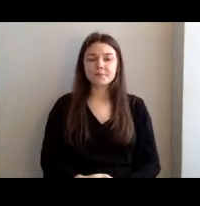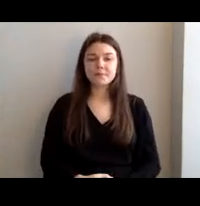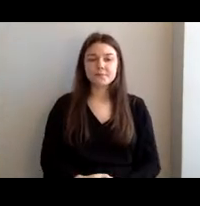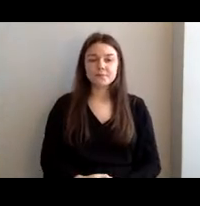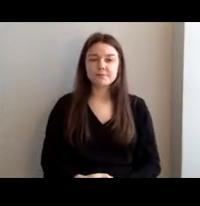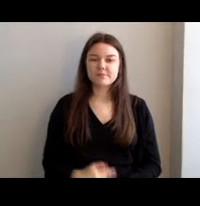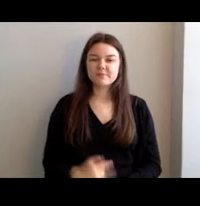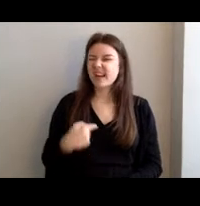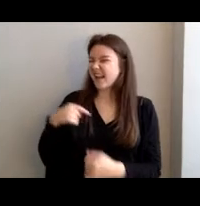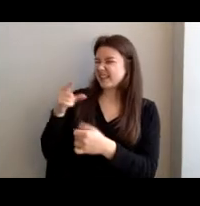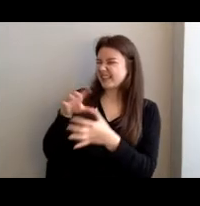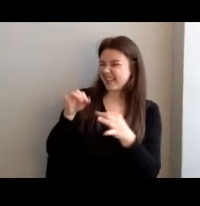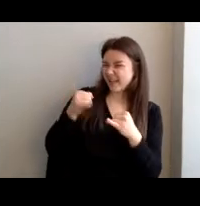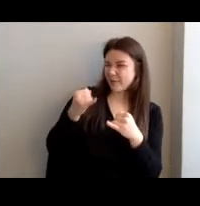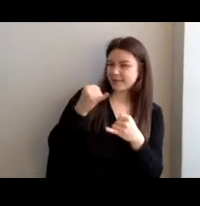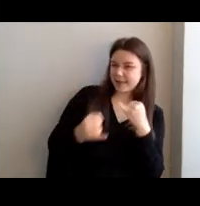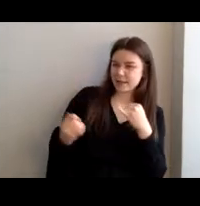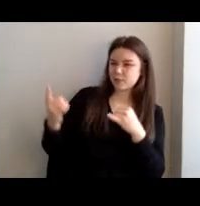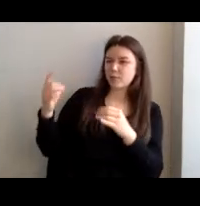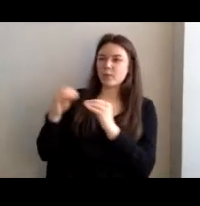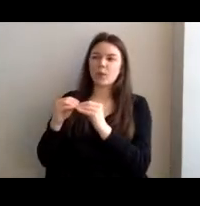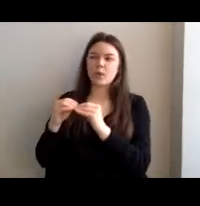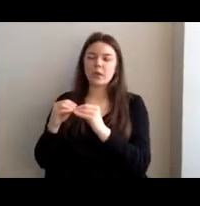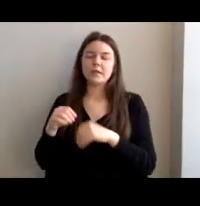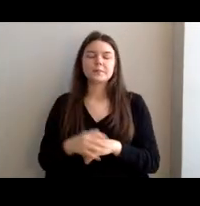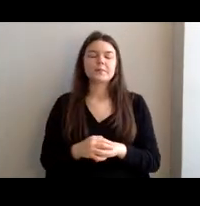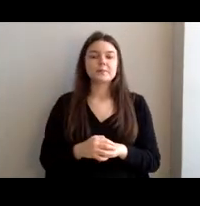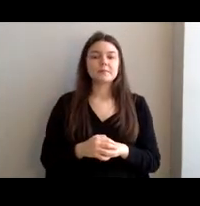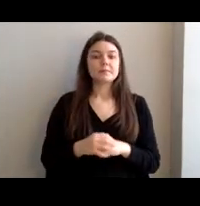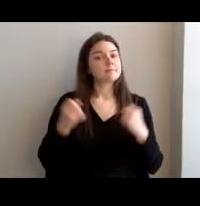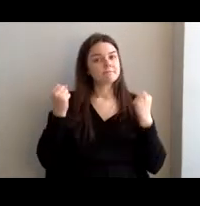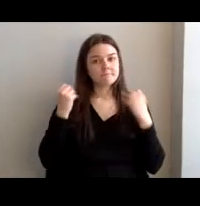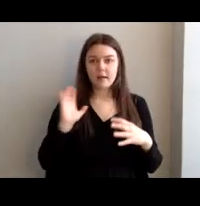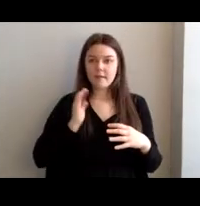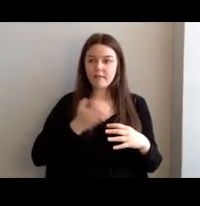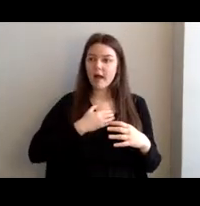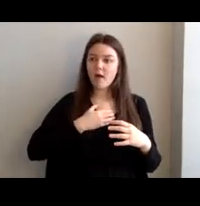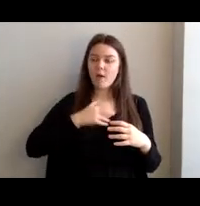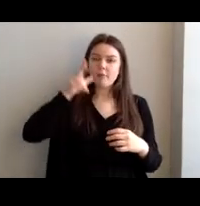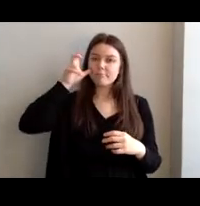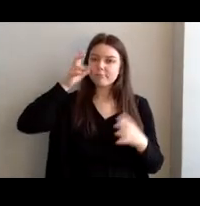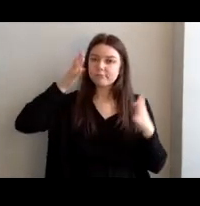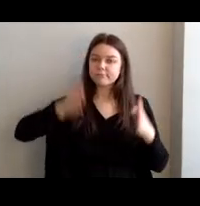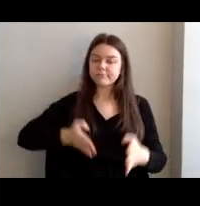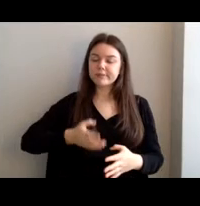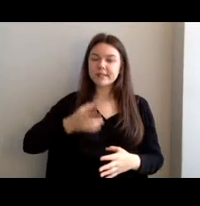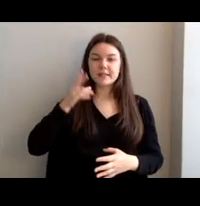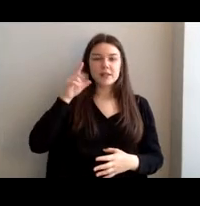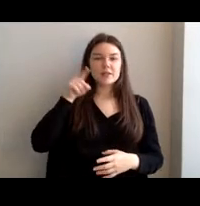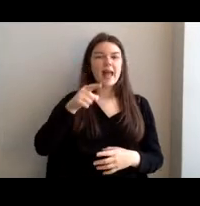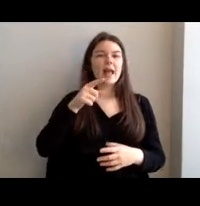last one, but I would think a lot of our viewers are hearing you say the processing facility. Can you just really